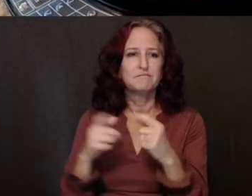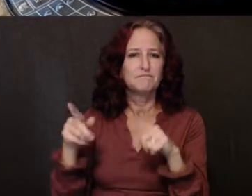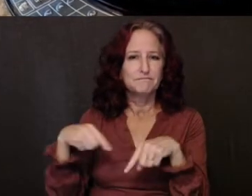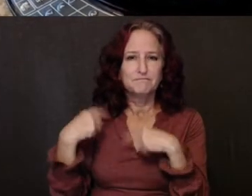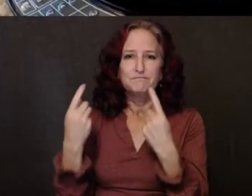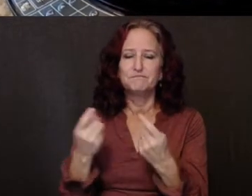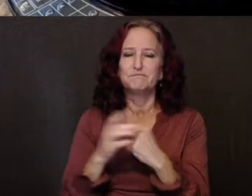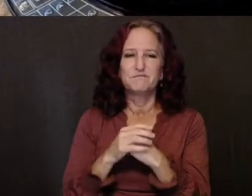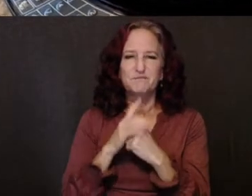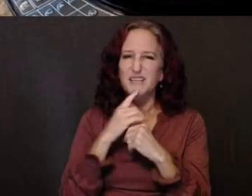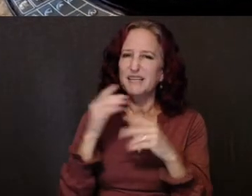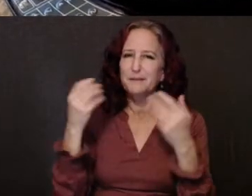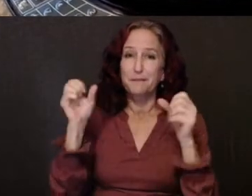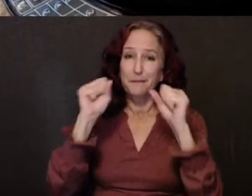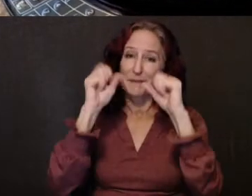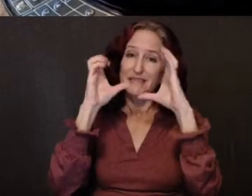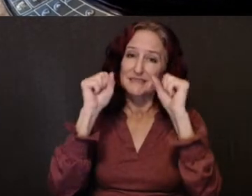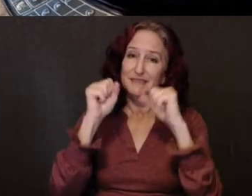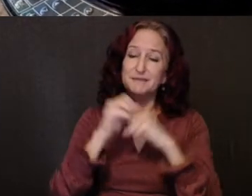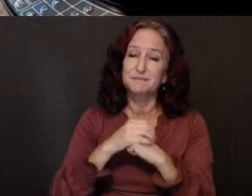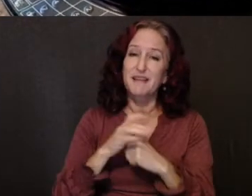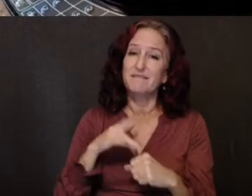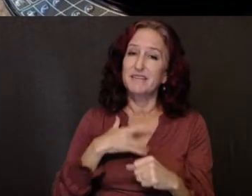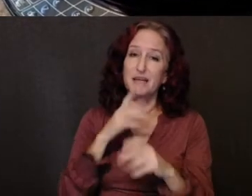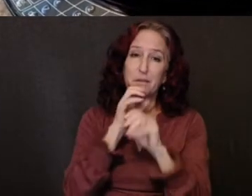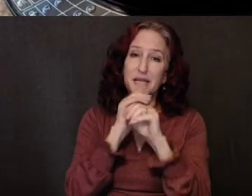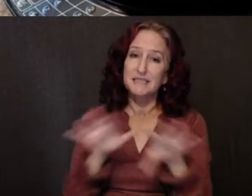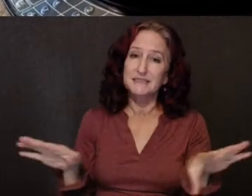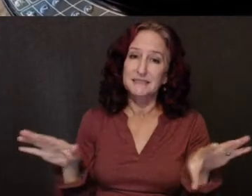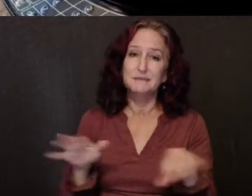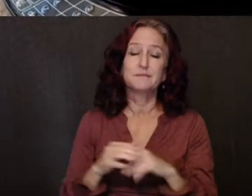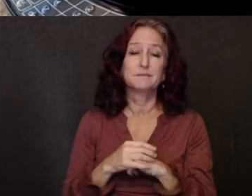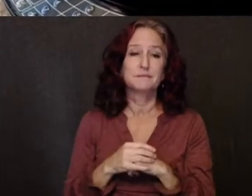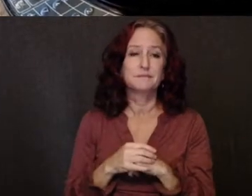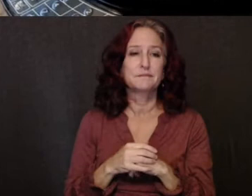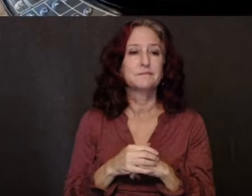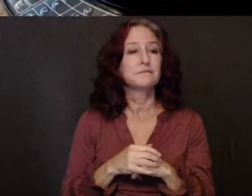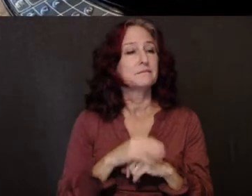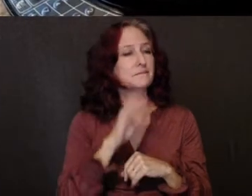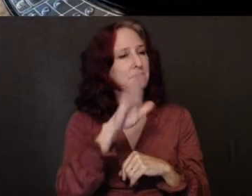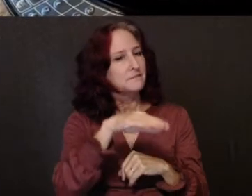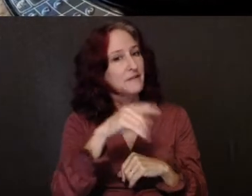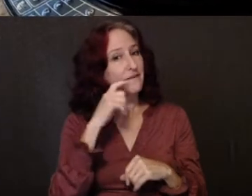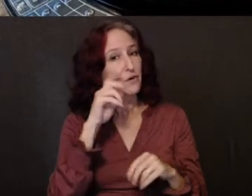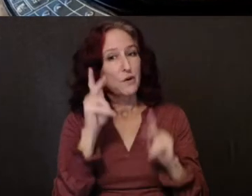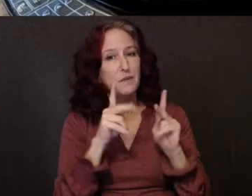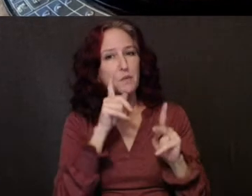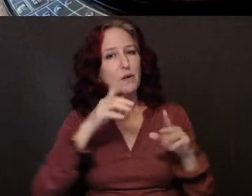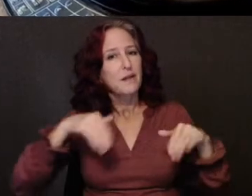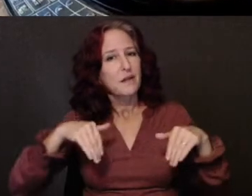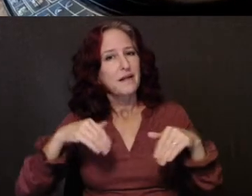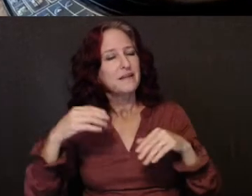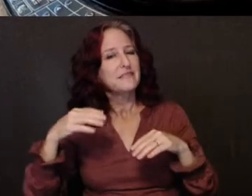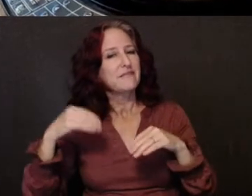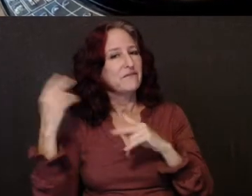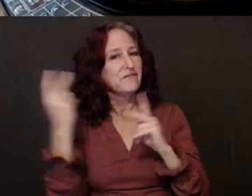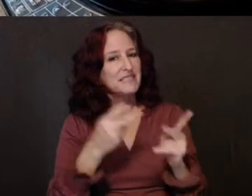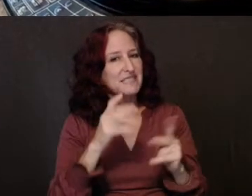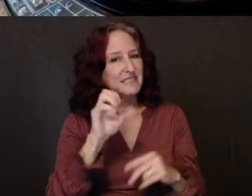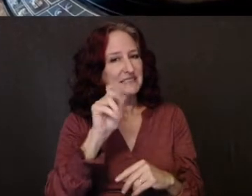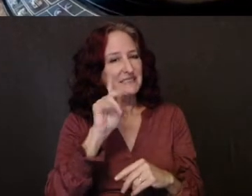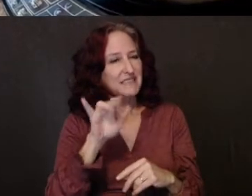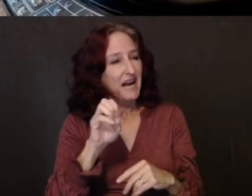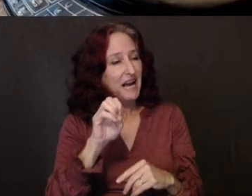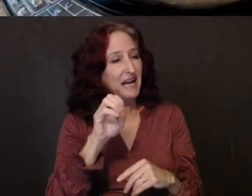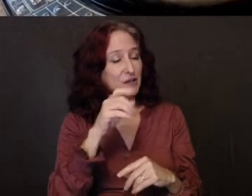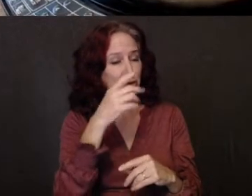patrons and friends alike, and just the support and all that has been really a miracle. I